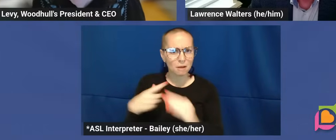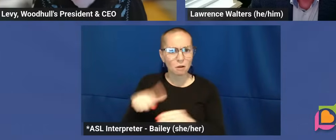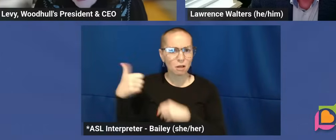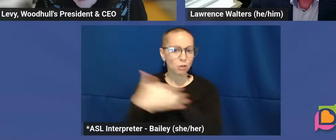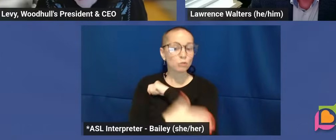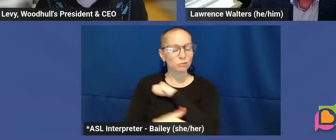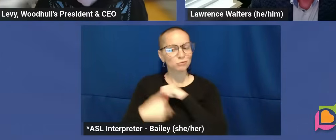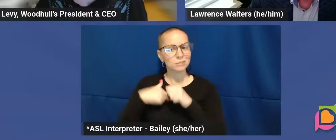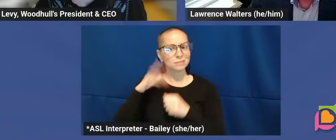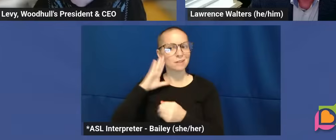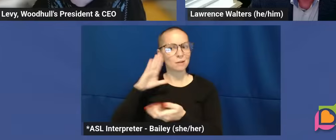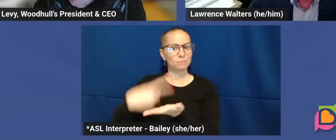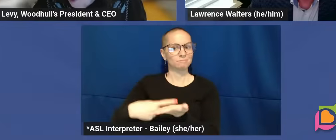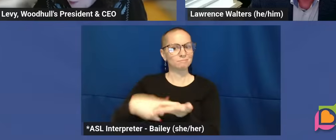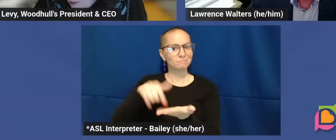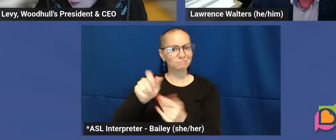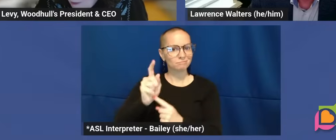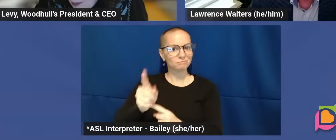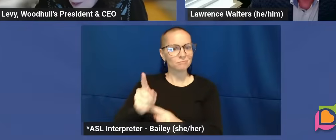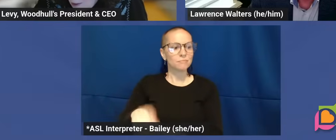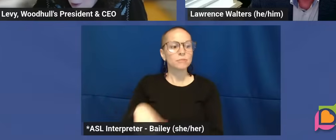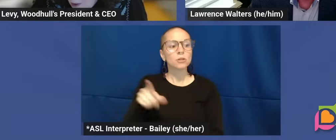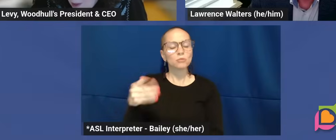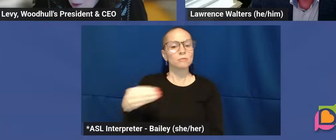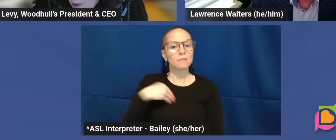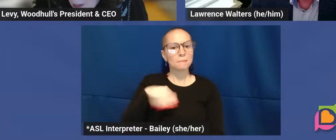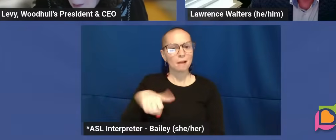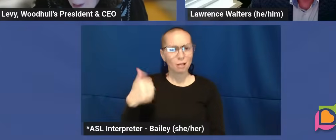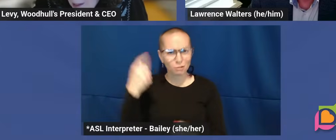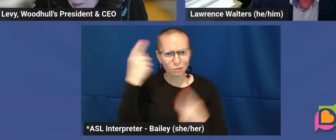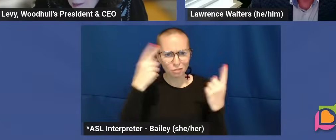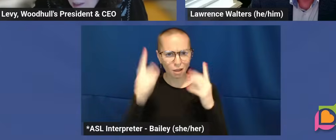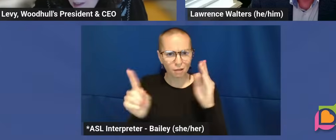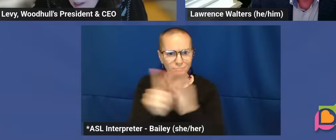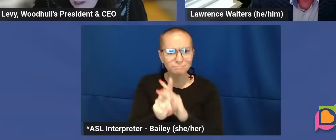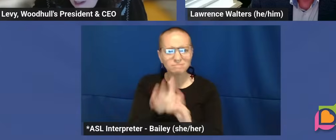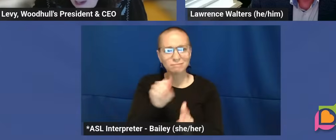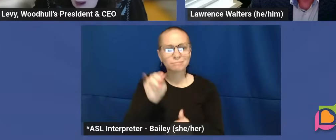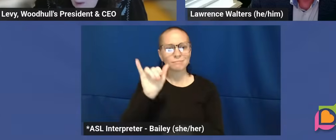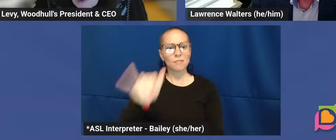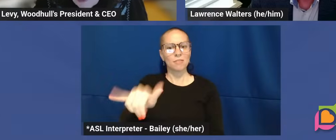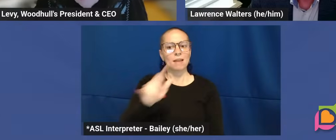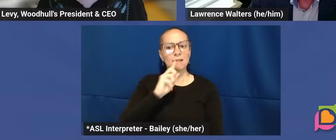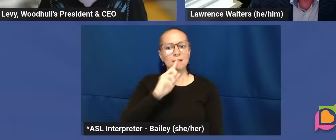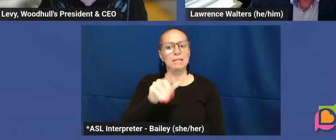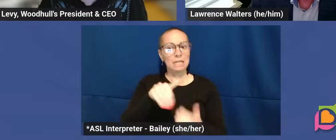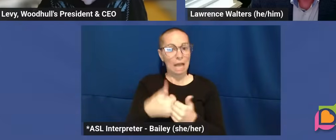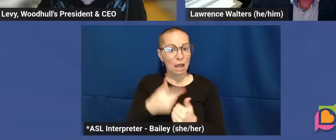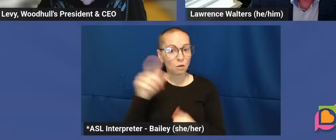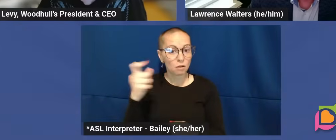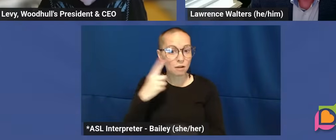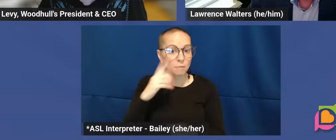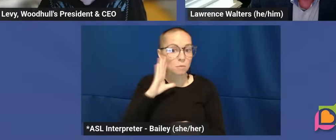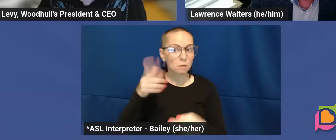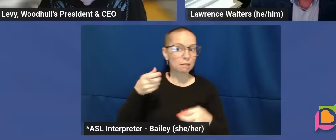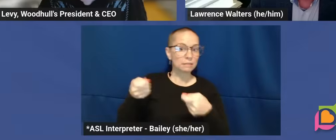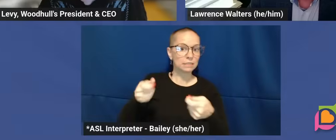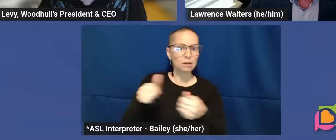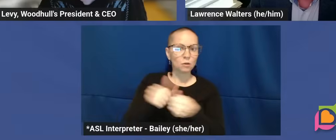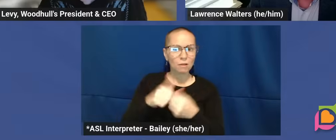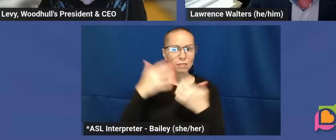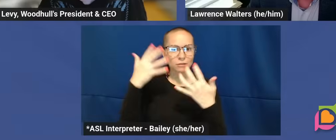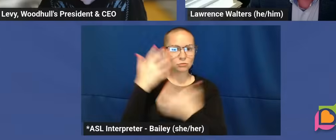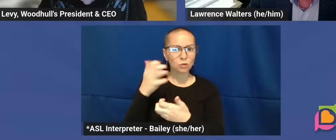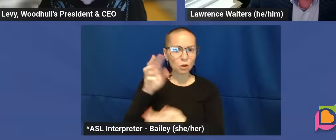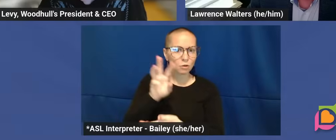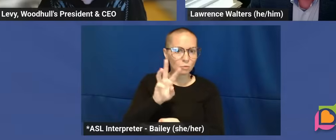there. You just gave me another thought, though, and that is, how will the government deal with the dark web